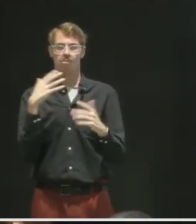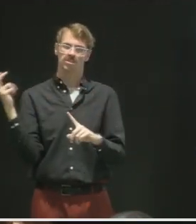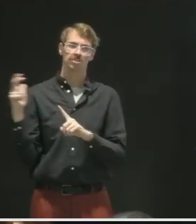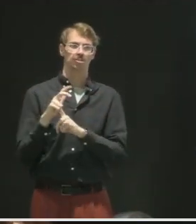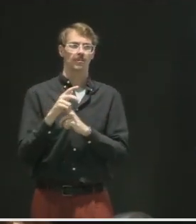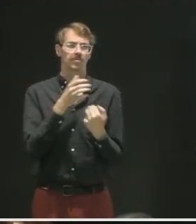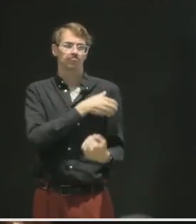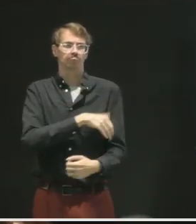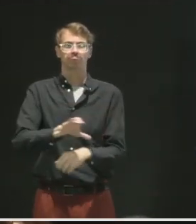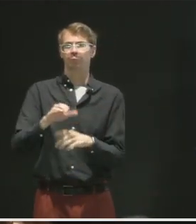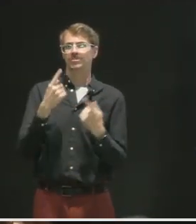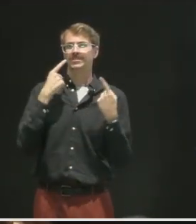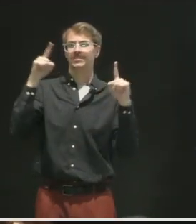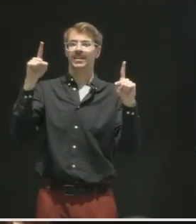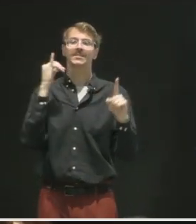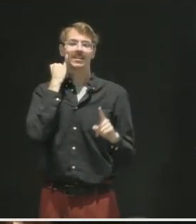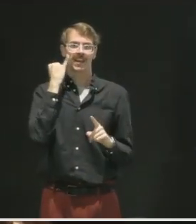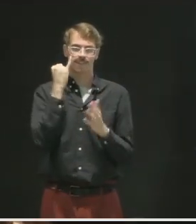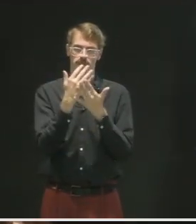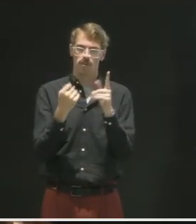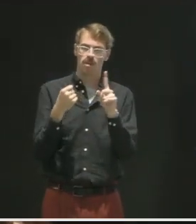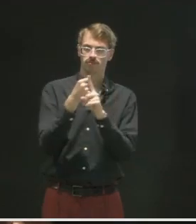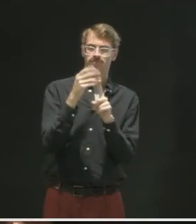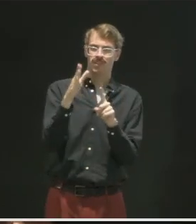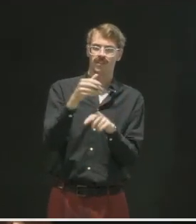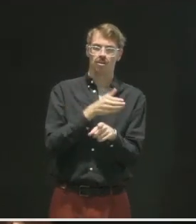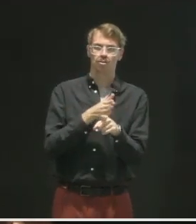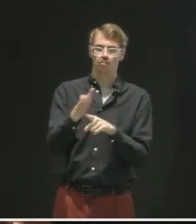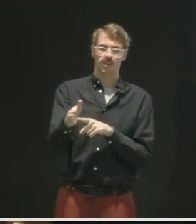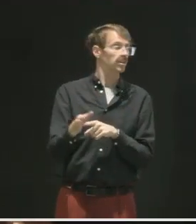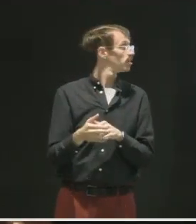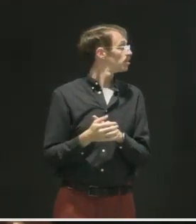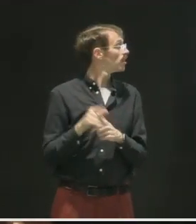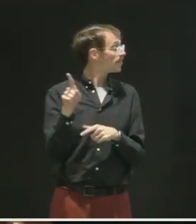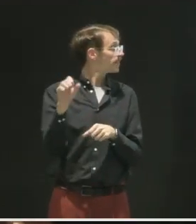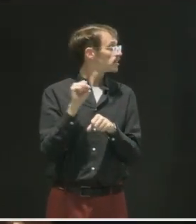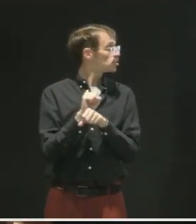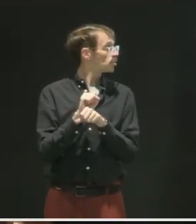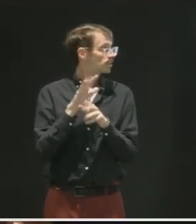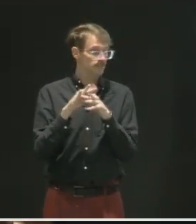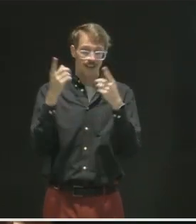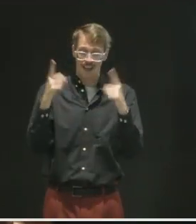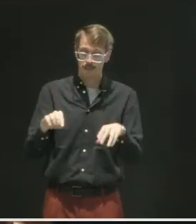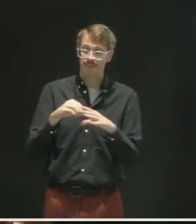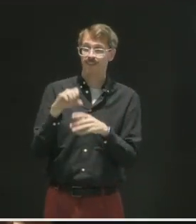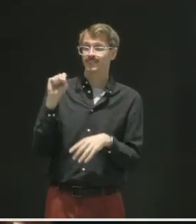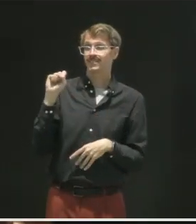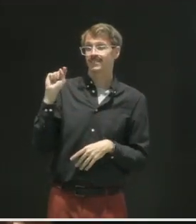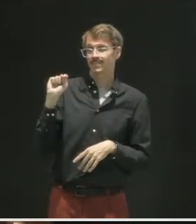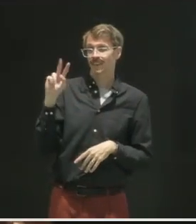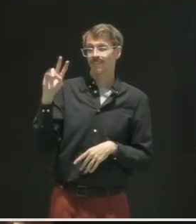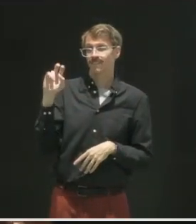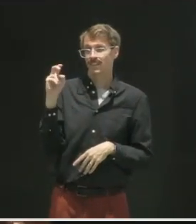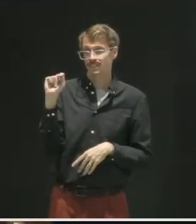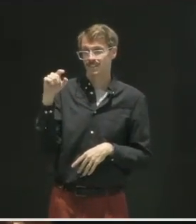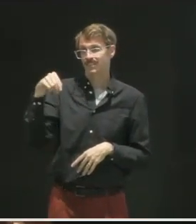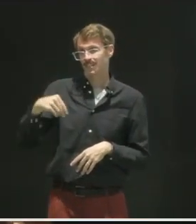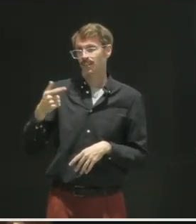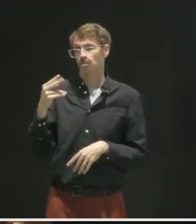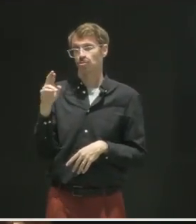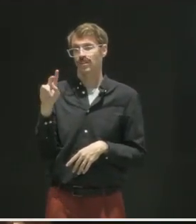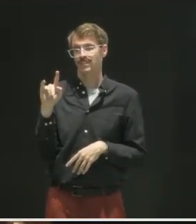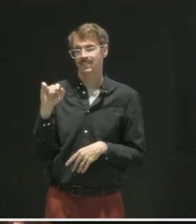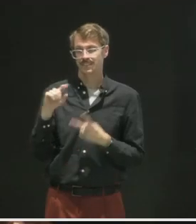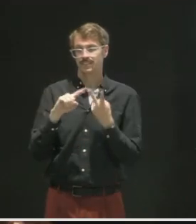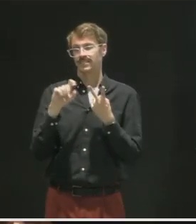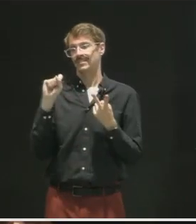also a hazard occurring. This model is being copied in St. Vincent and the Grenadines, in St. Lucia, and across the broader